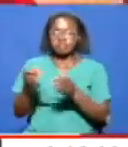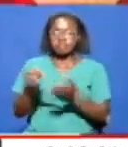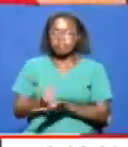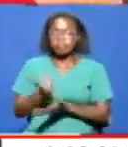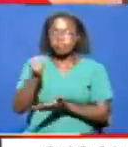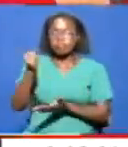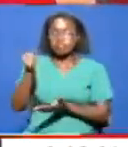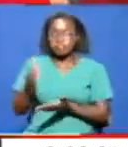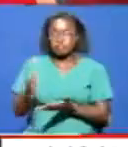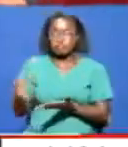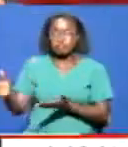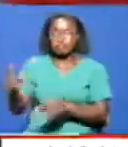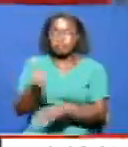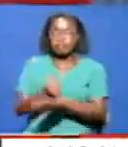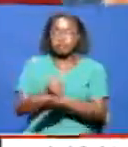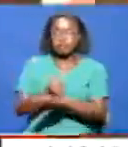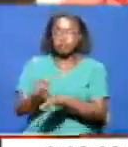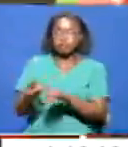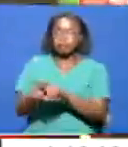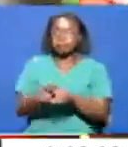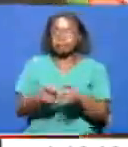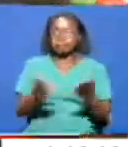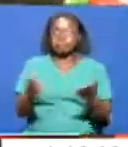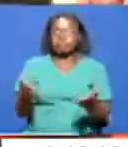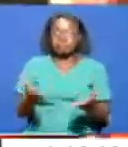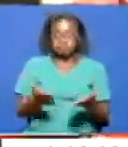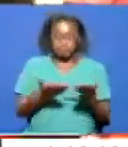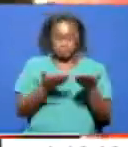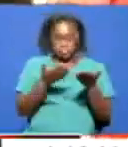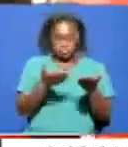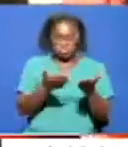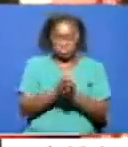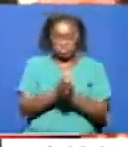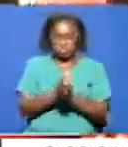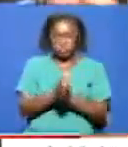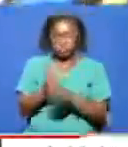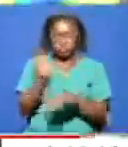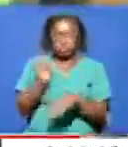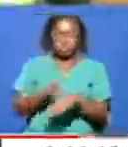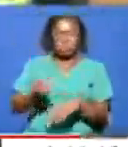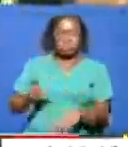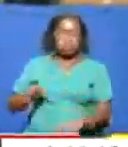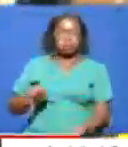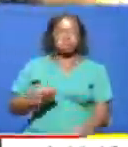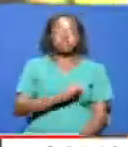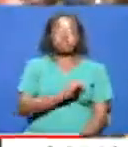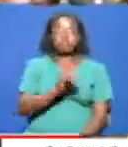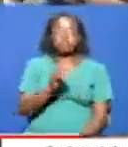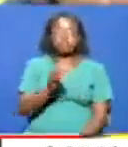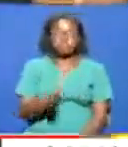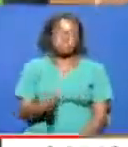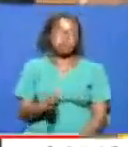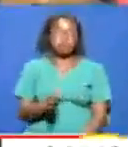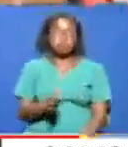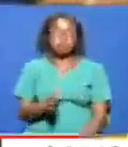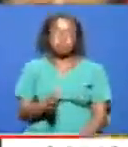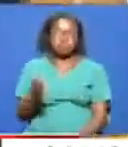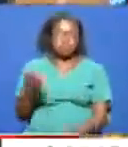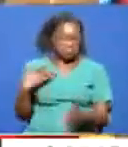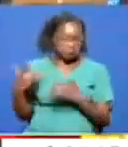NEC are also expected to be endorsed. Meanwhile, Embu Senator Njeru Ndigwa has raised concern